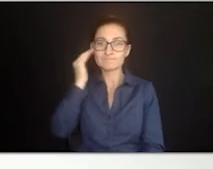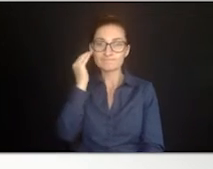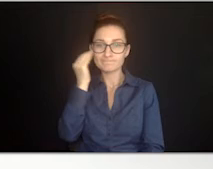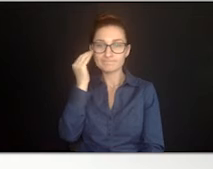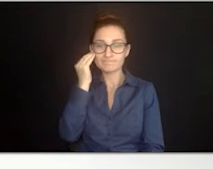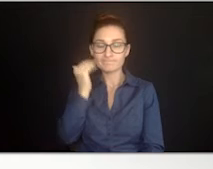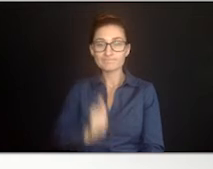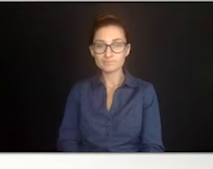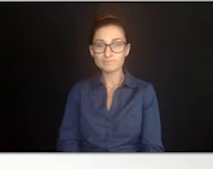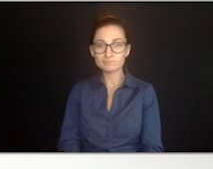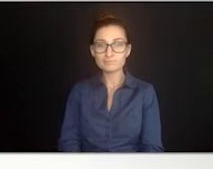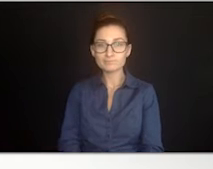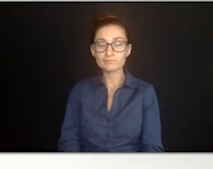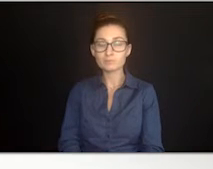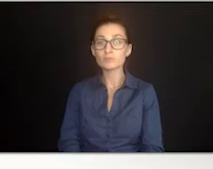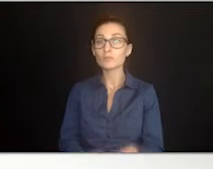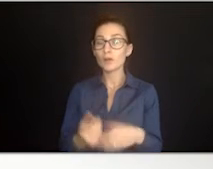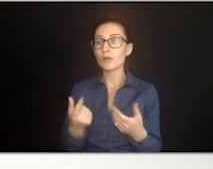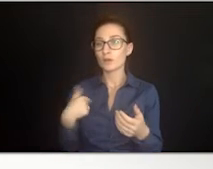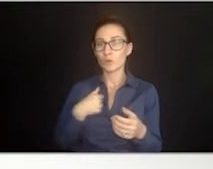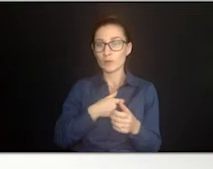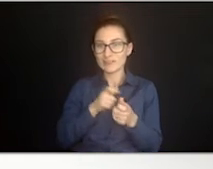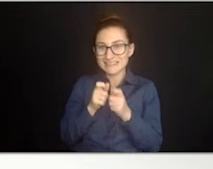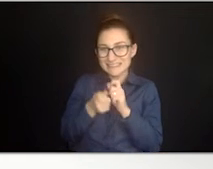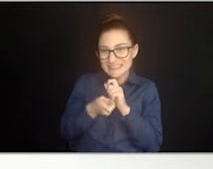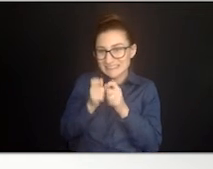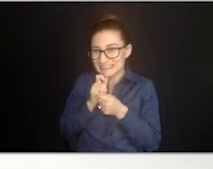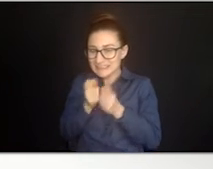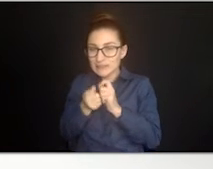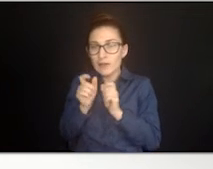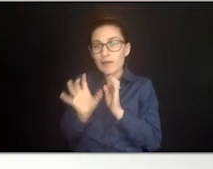that those individuals are able to show what they know